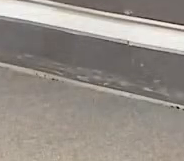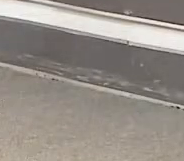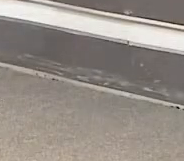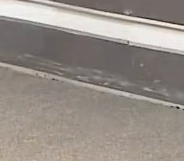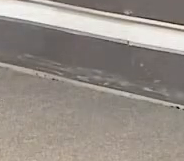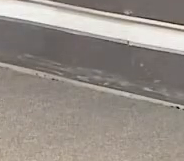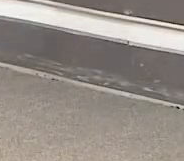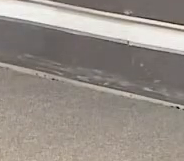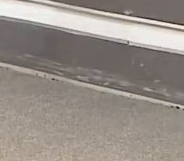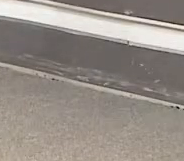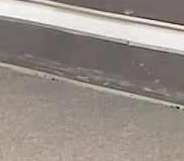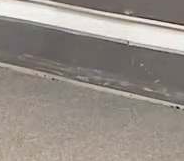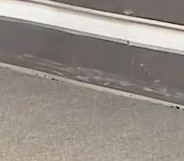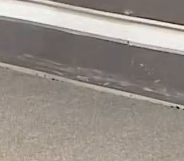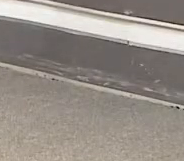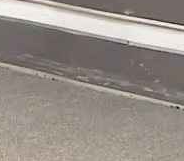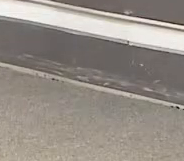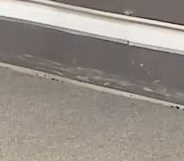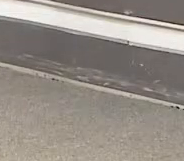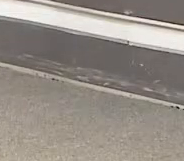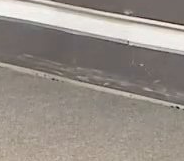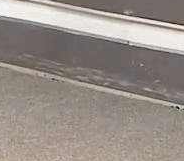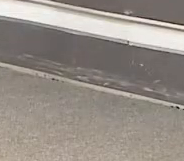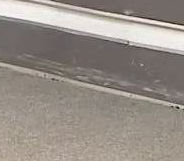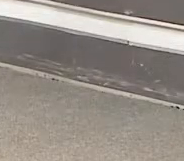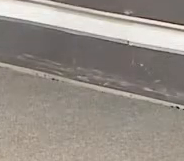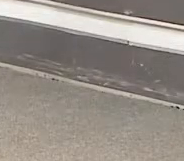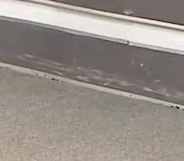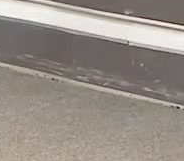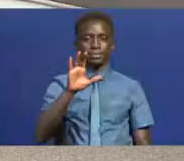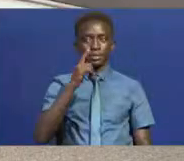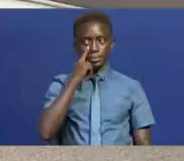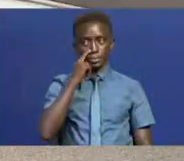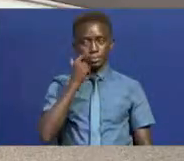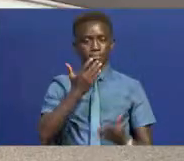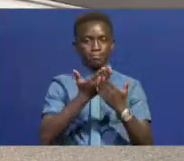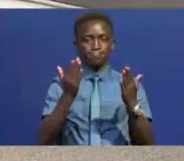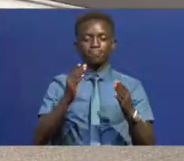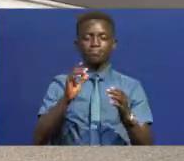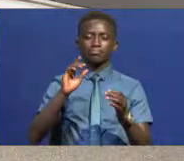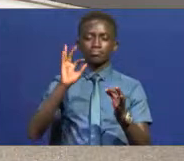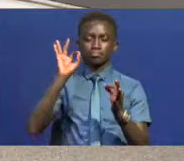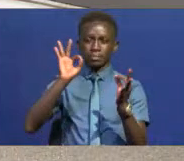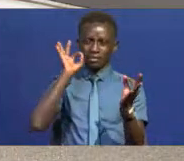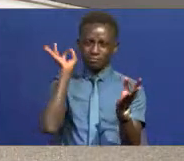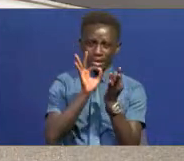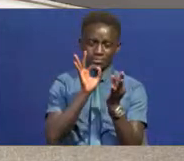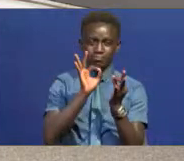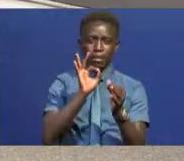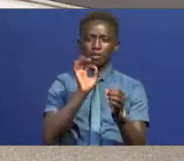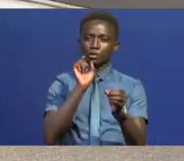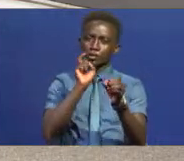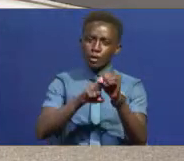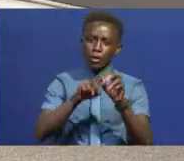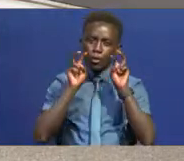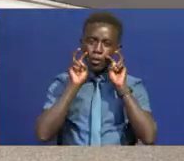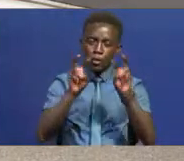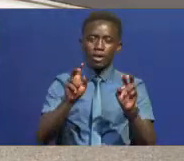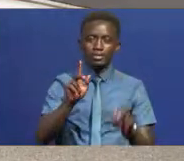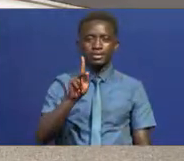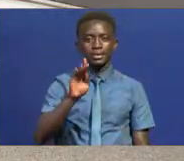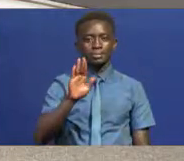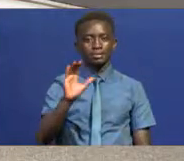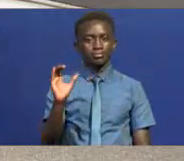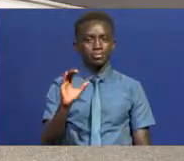Good afternoon. Thank you for keeping it KBC Channel 1. You are in time for the Lunchtime News. A very warm welcome to the broadcast. My name